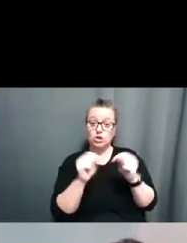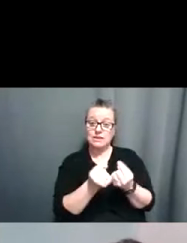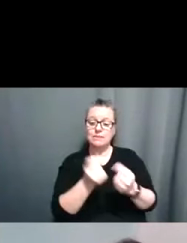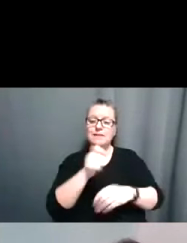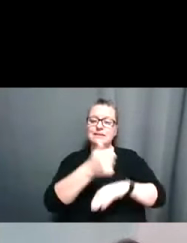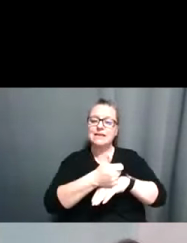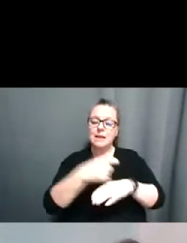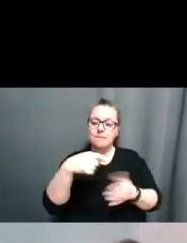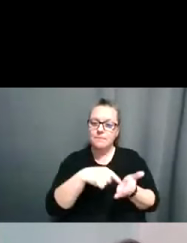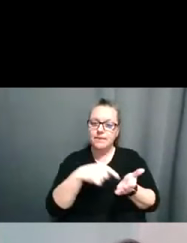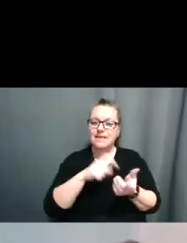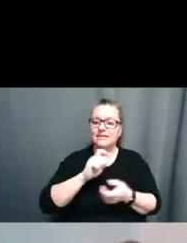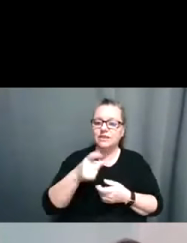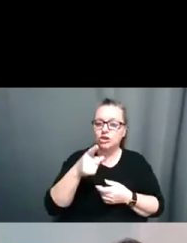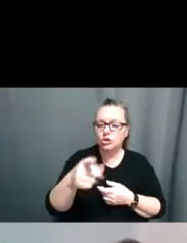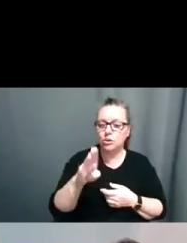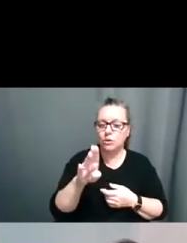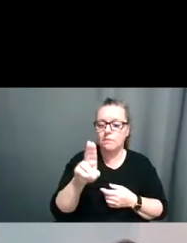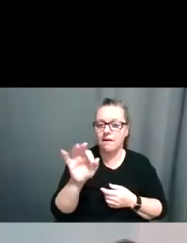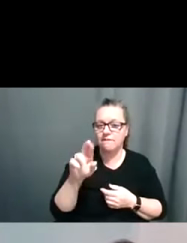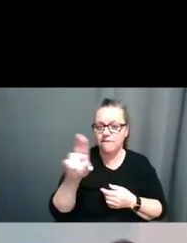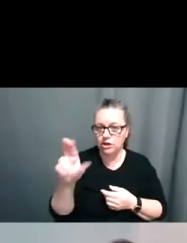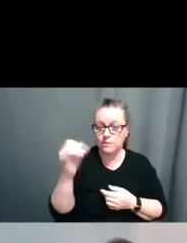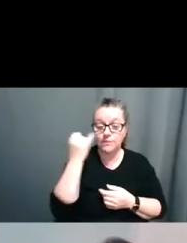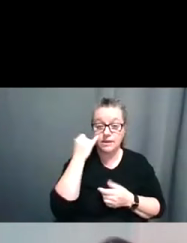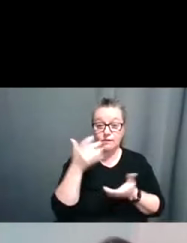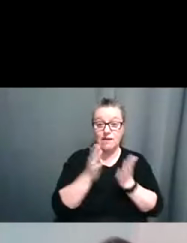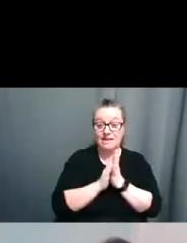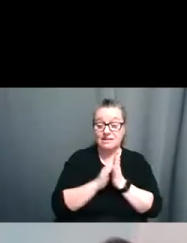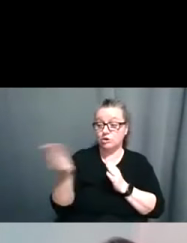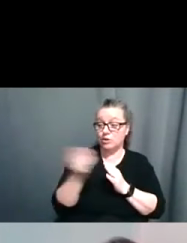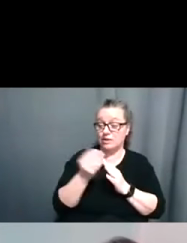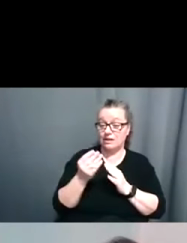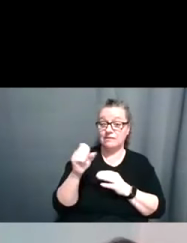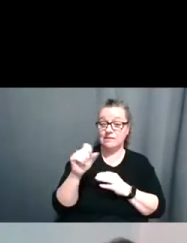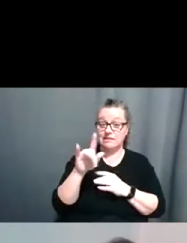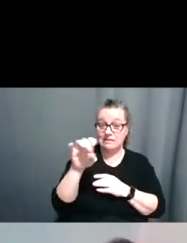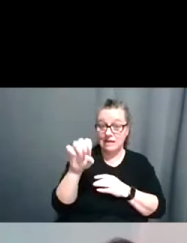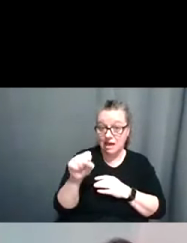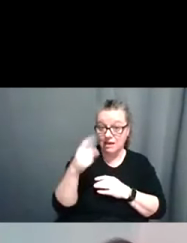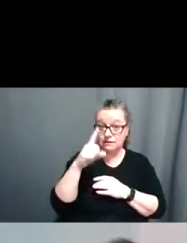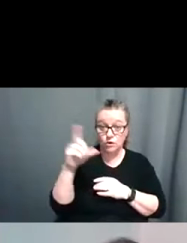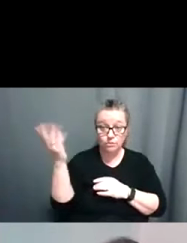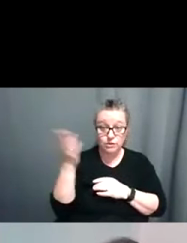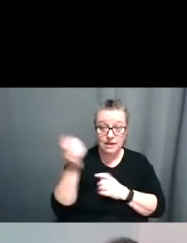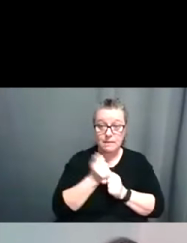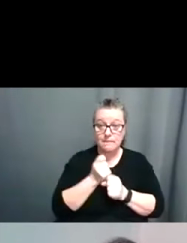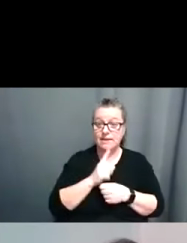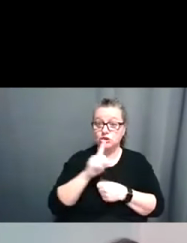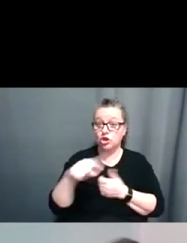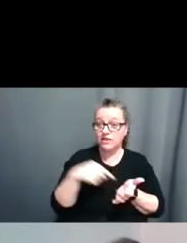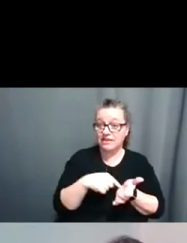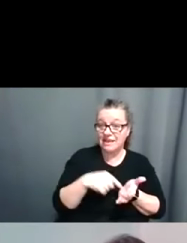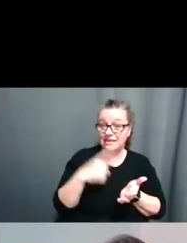gives you a buffer. If you've asked them to contribute slides for a presentation that you're delivering in the future, make sure that the deadline for